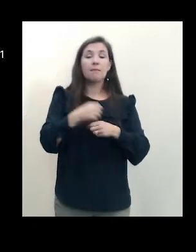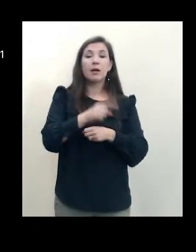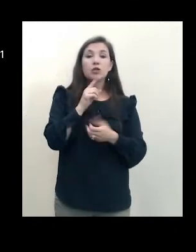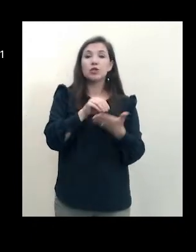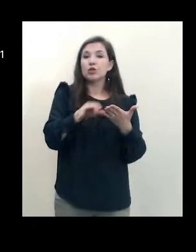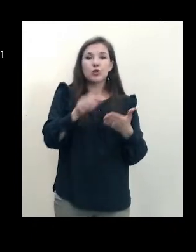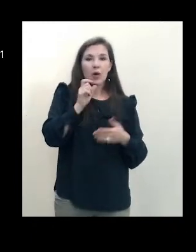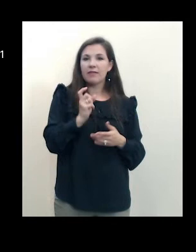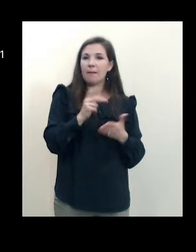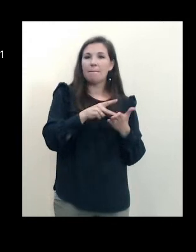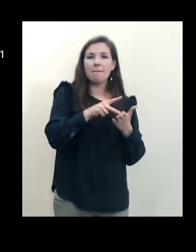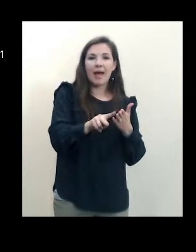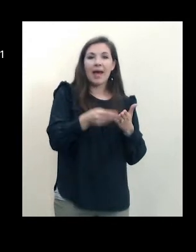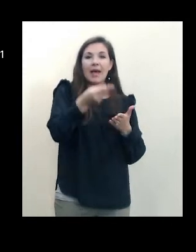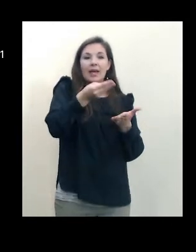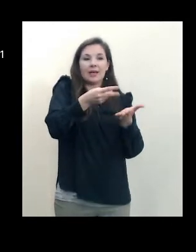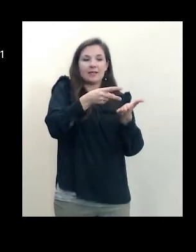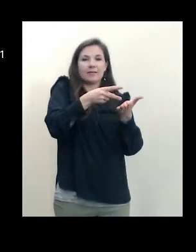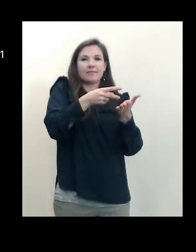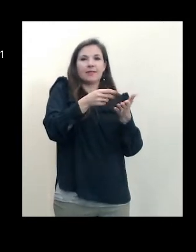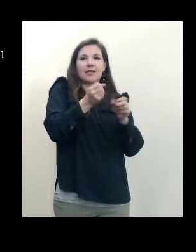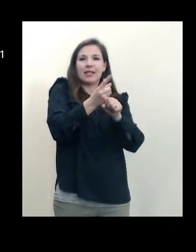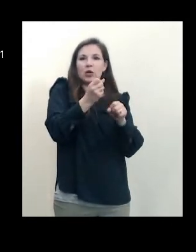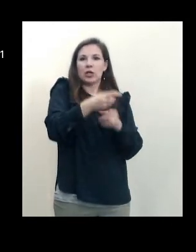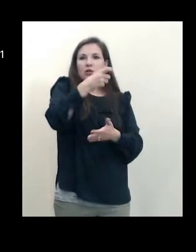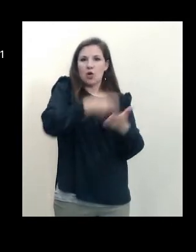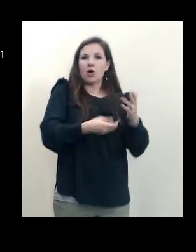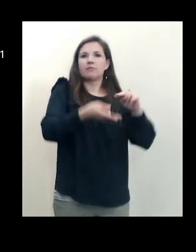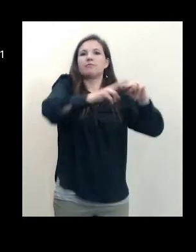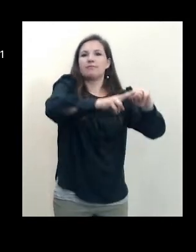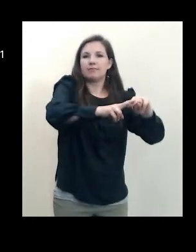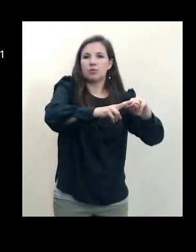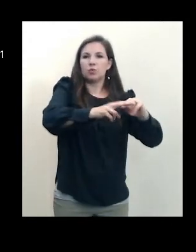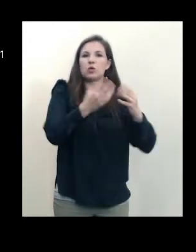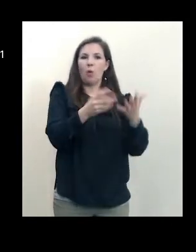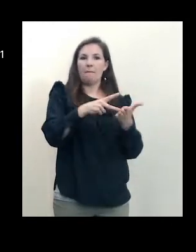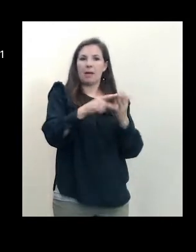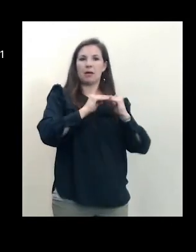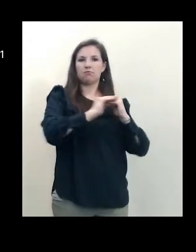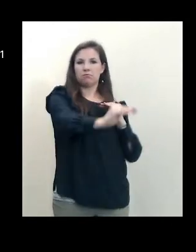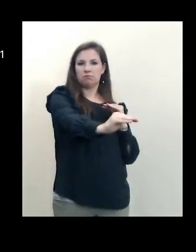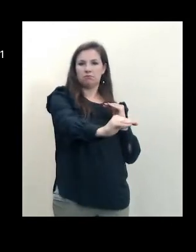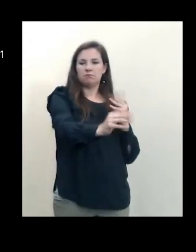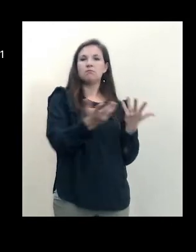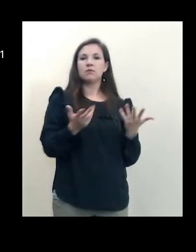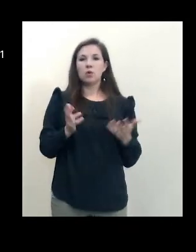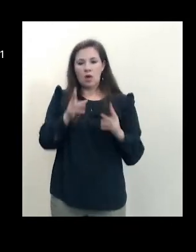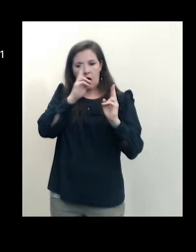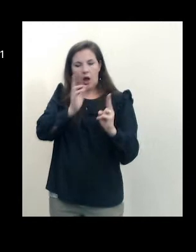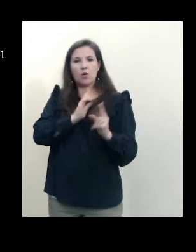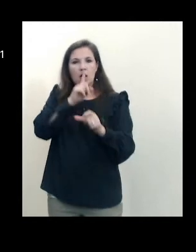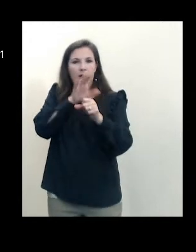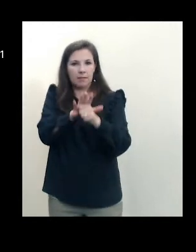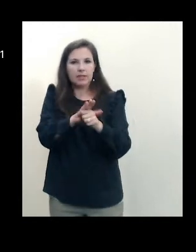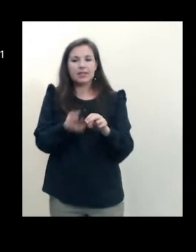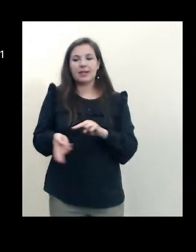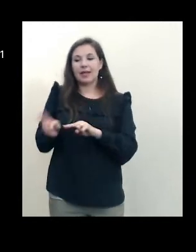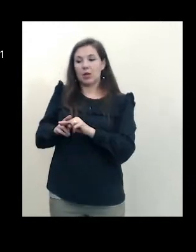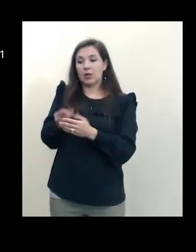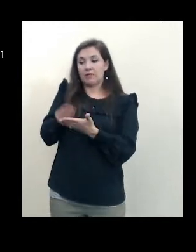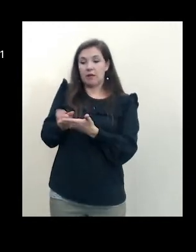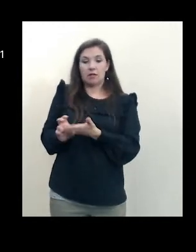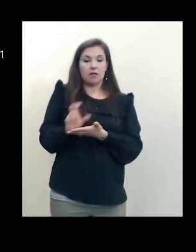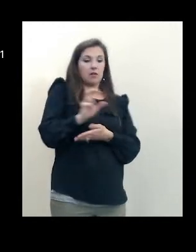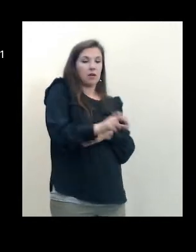pay a tuition increase. And we're meeting our commitment that we made, which was to increase our funding by $1